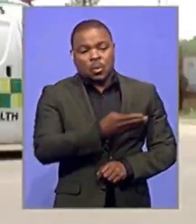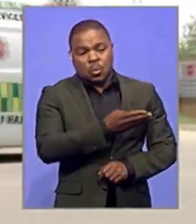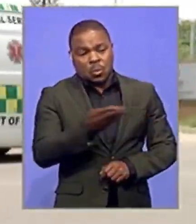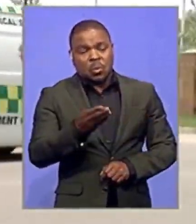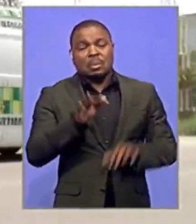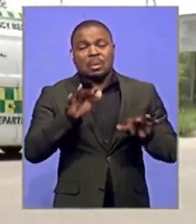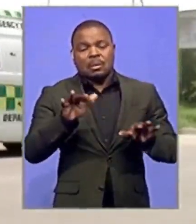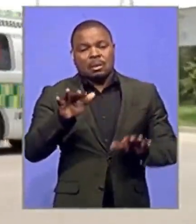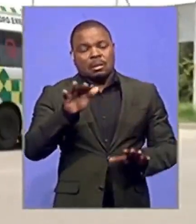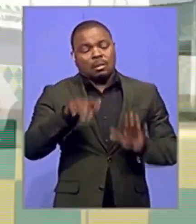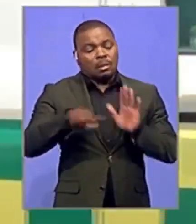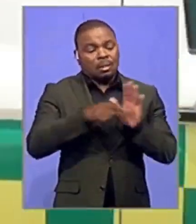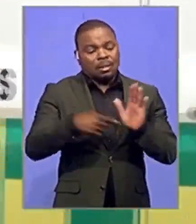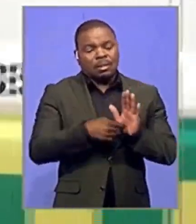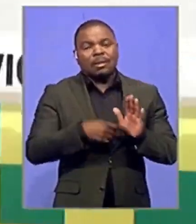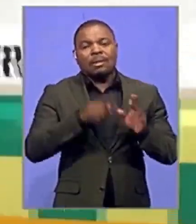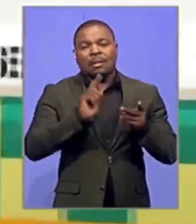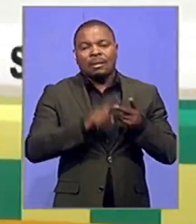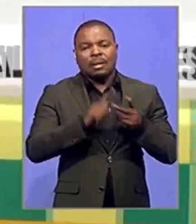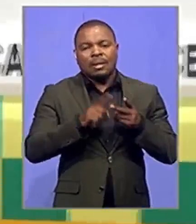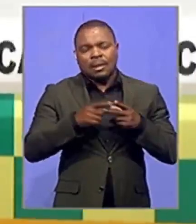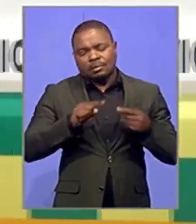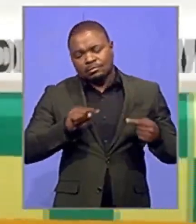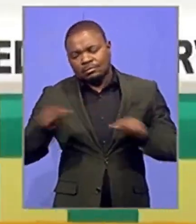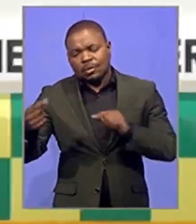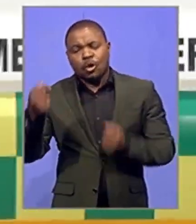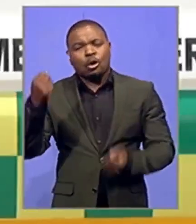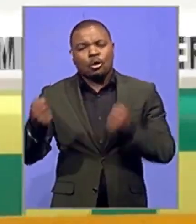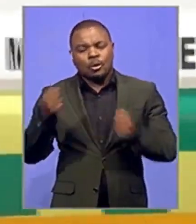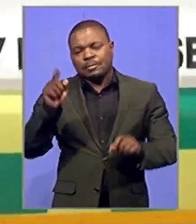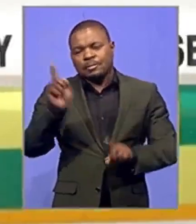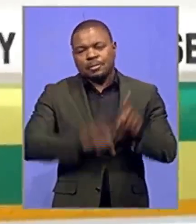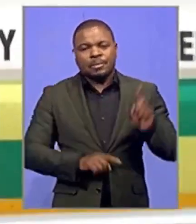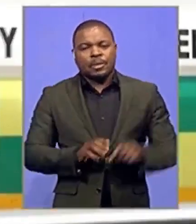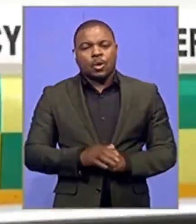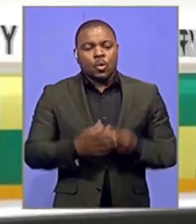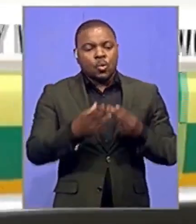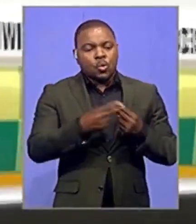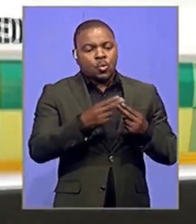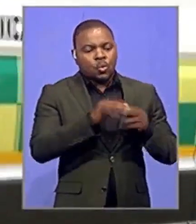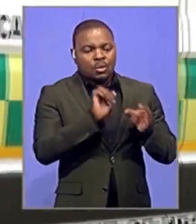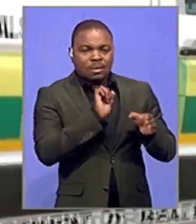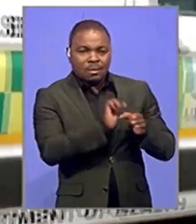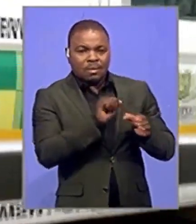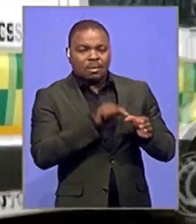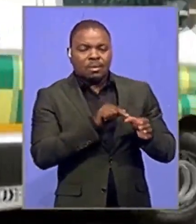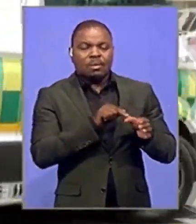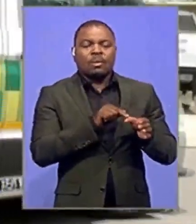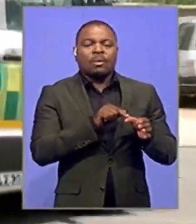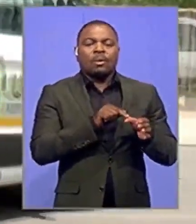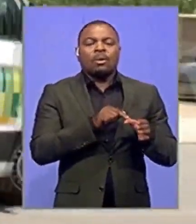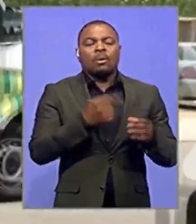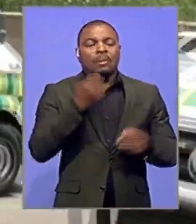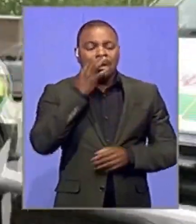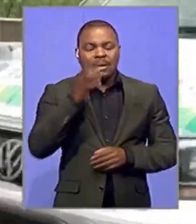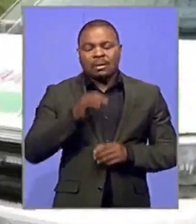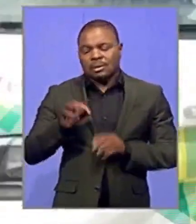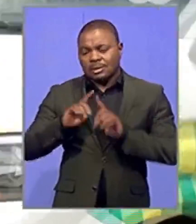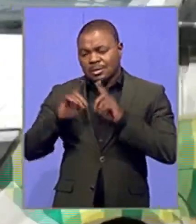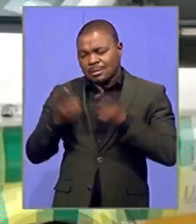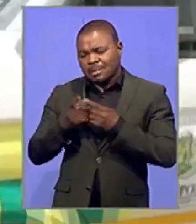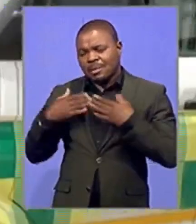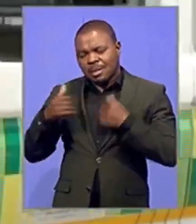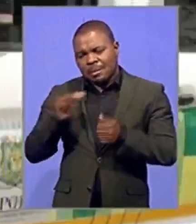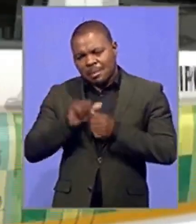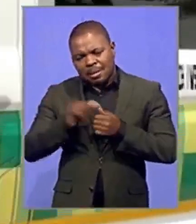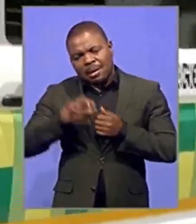amilwego ke se a senka ba obeša wa tuka kgorontsheko. Union ya bona ya bašomi e re Kgoro ya Maphelo nka ba itlile ka tharollo ye